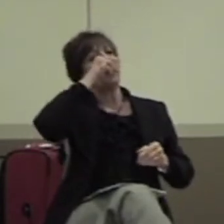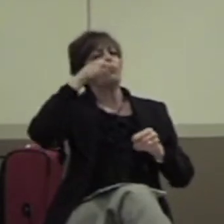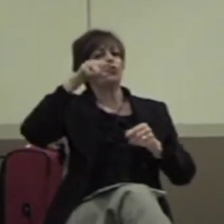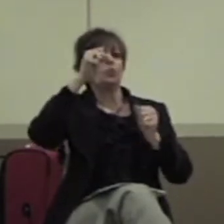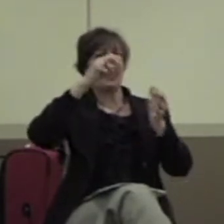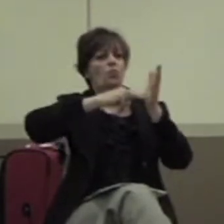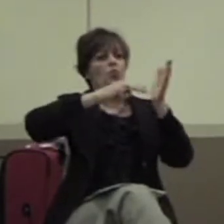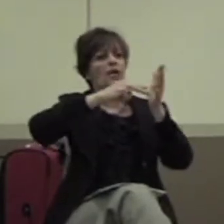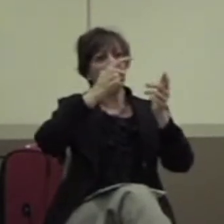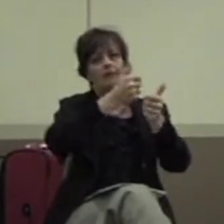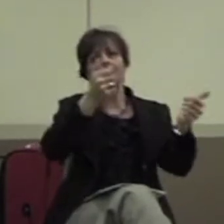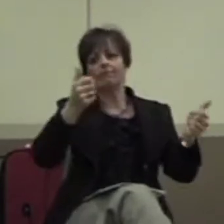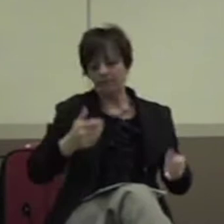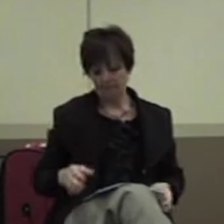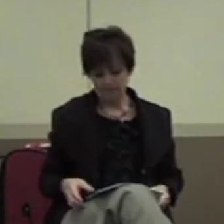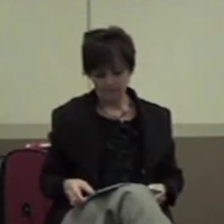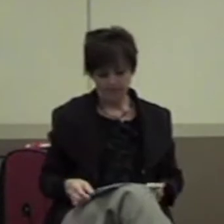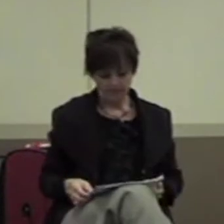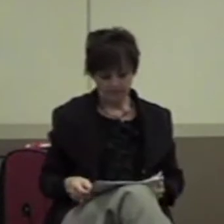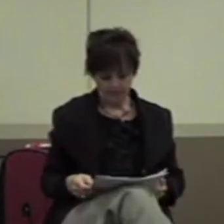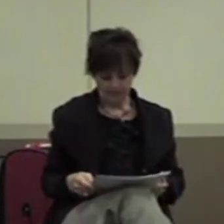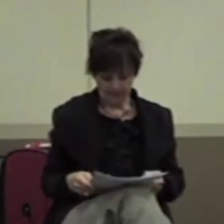read.